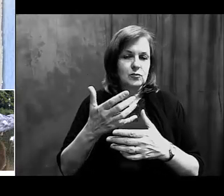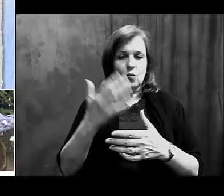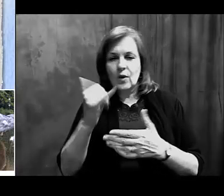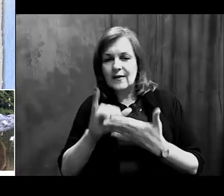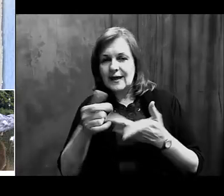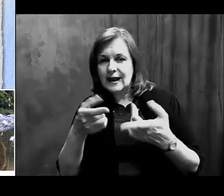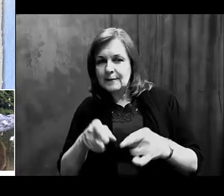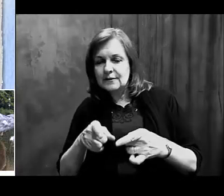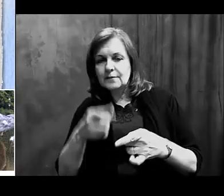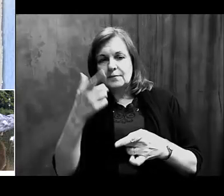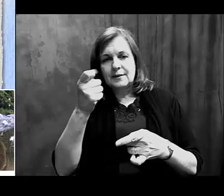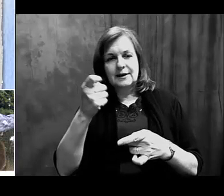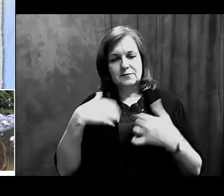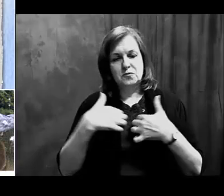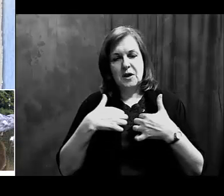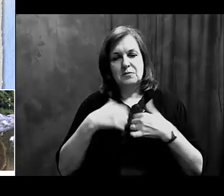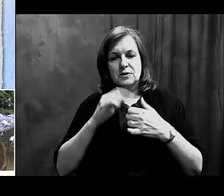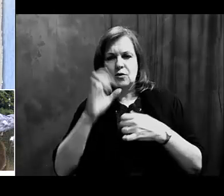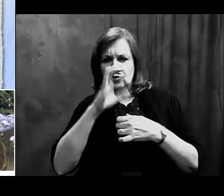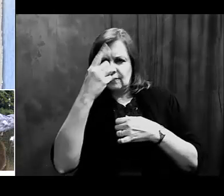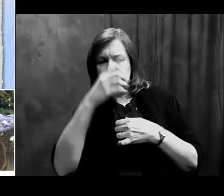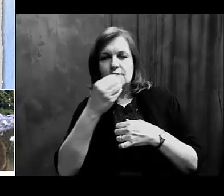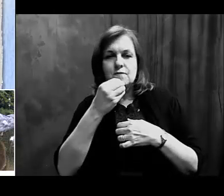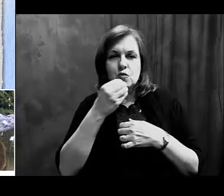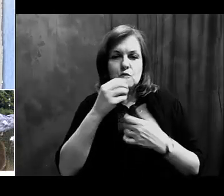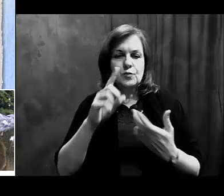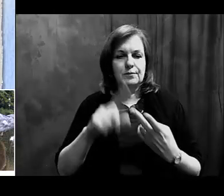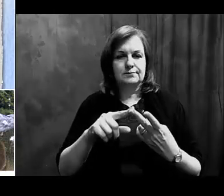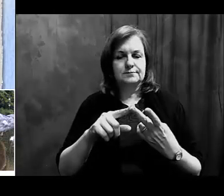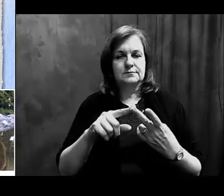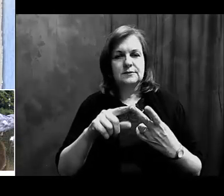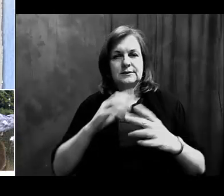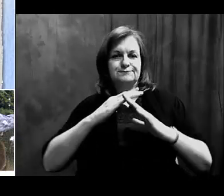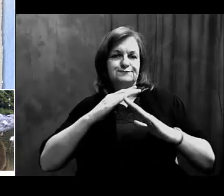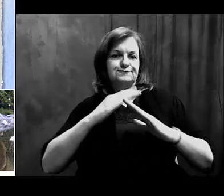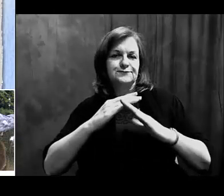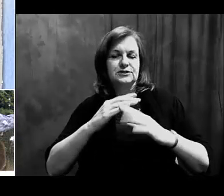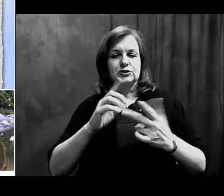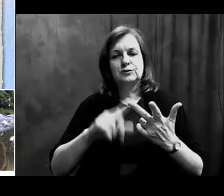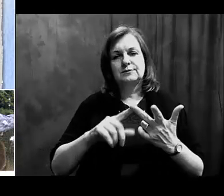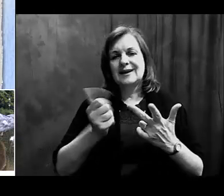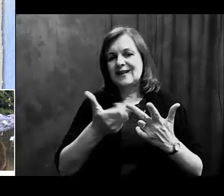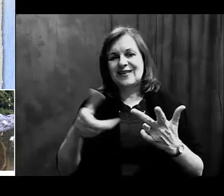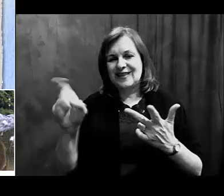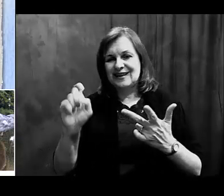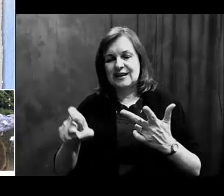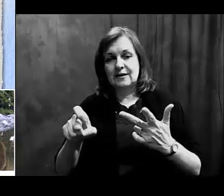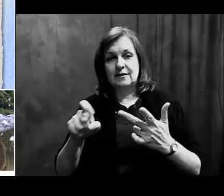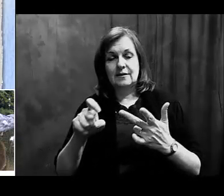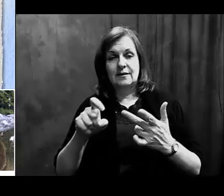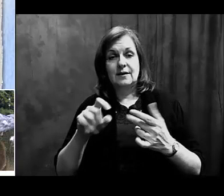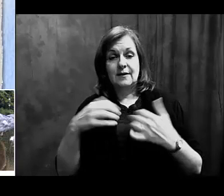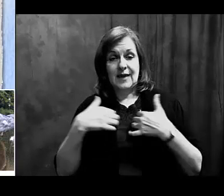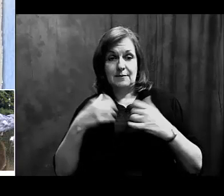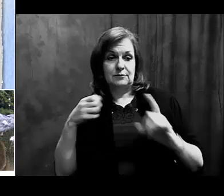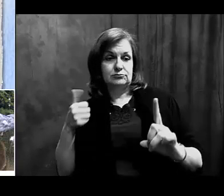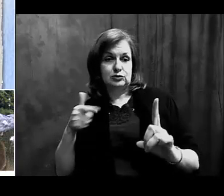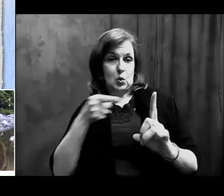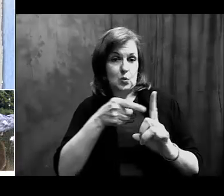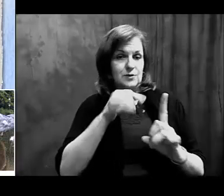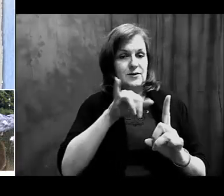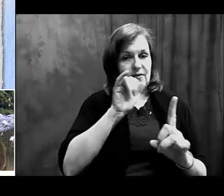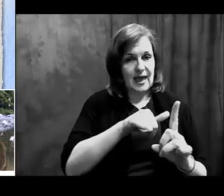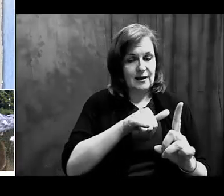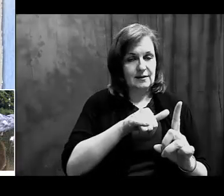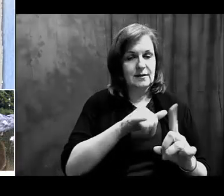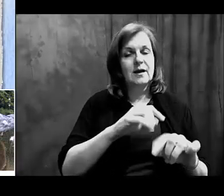food, shelter, any other thing that they need. So you would move towards those kinds of